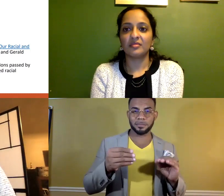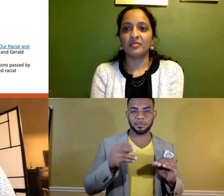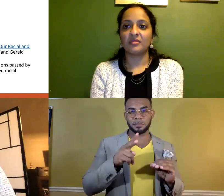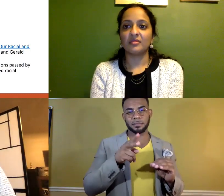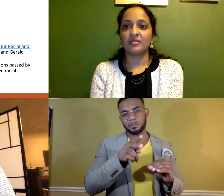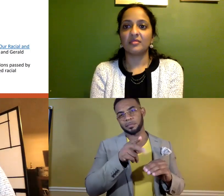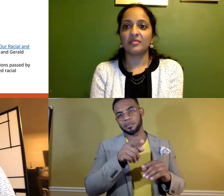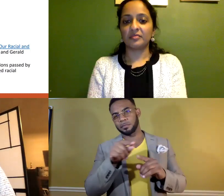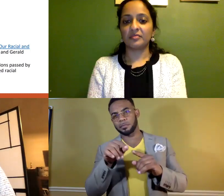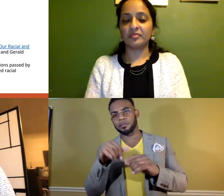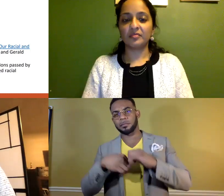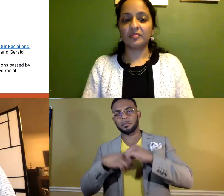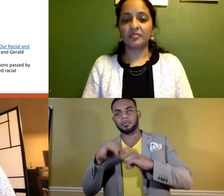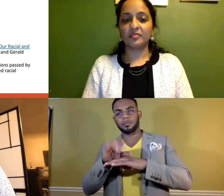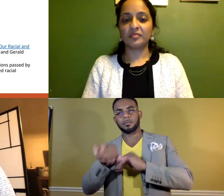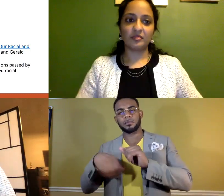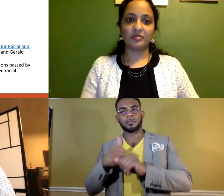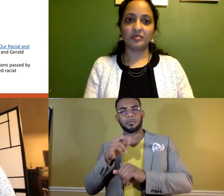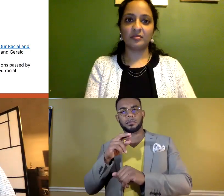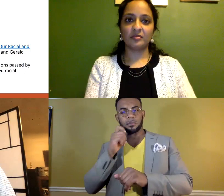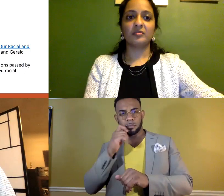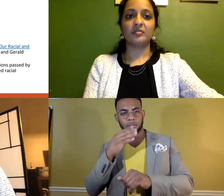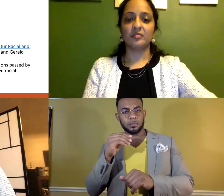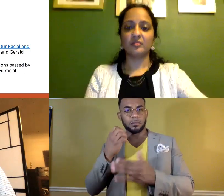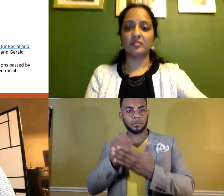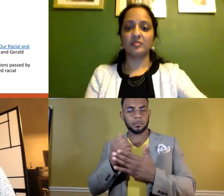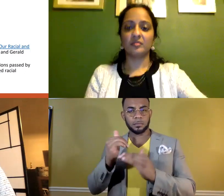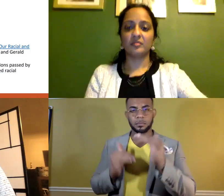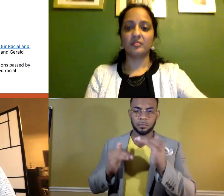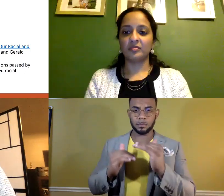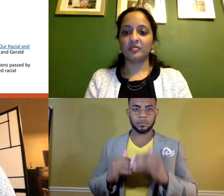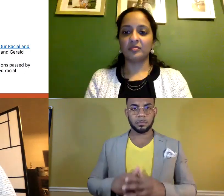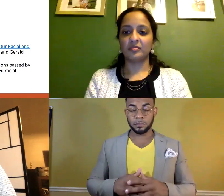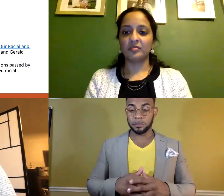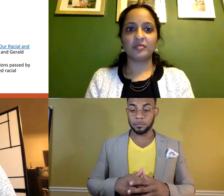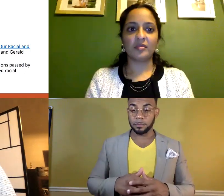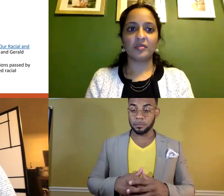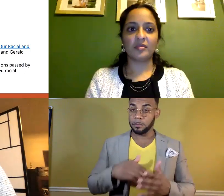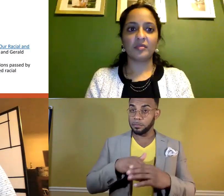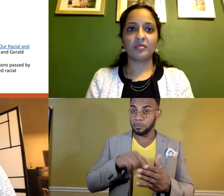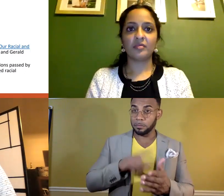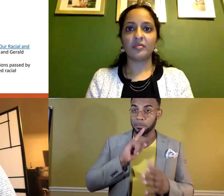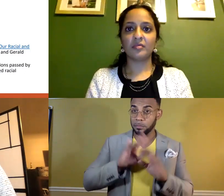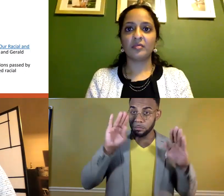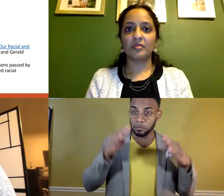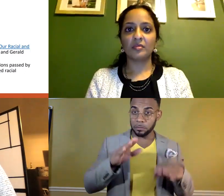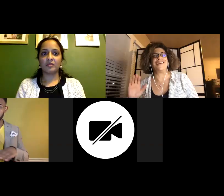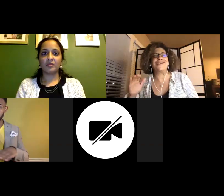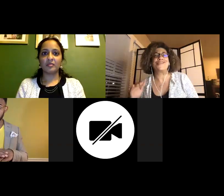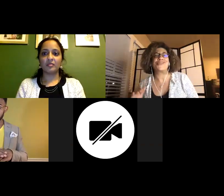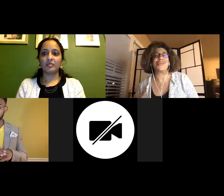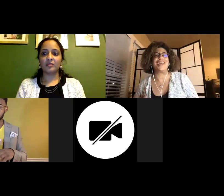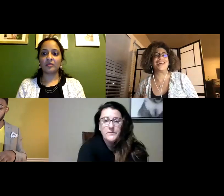Structural Forces Behind Our Racial and Economic Inequality. And this one really focuses on